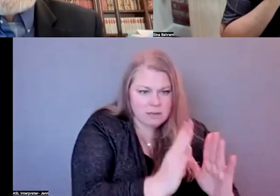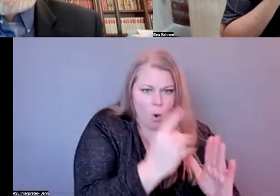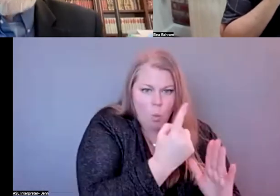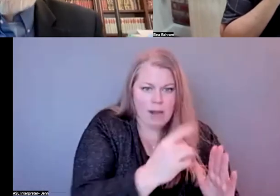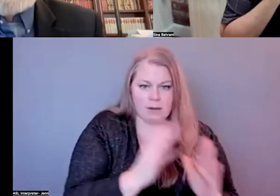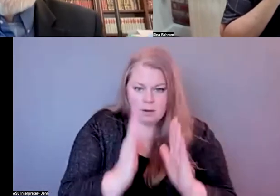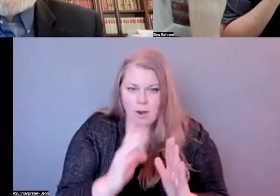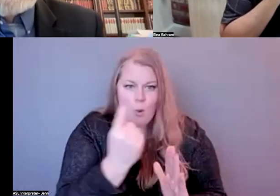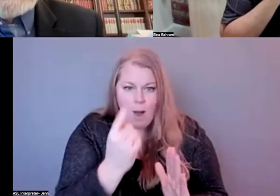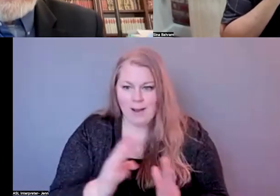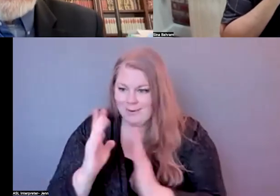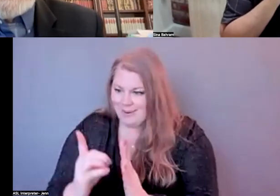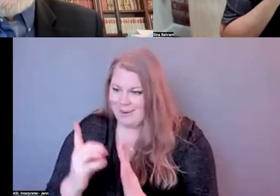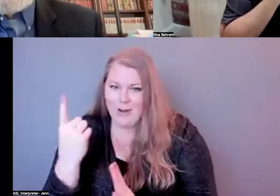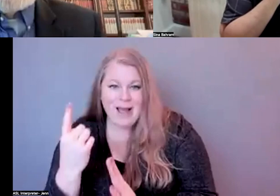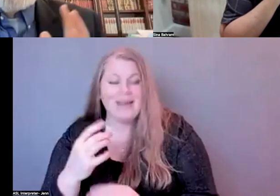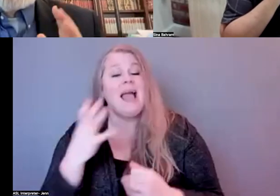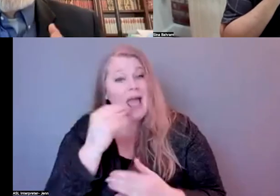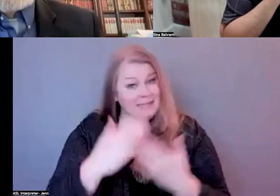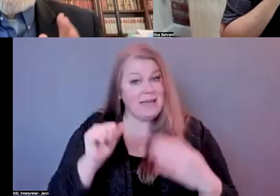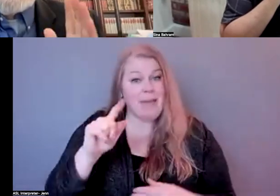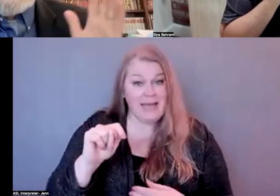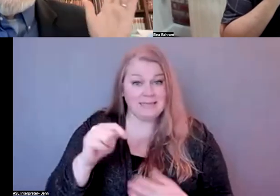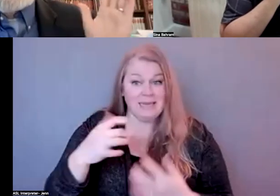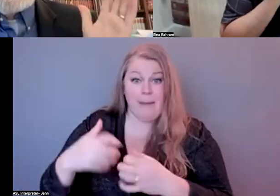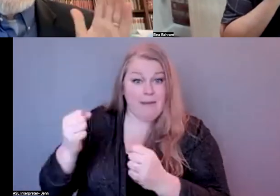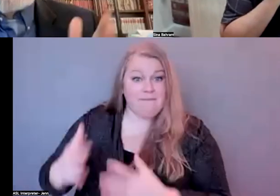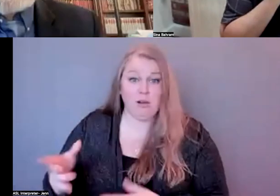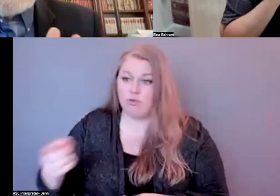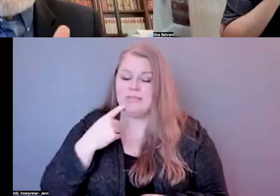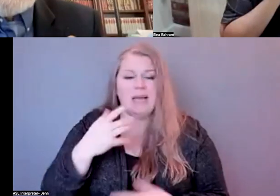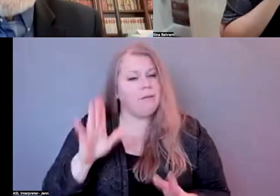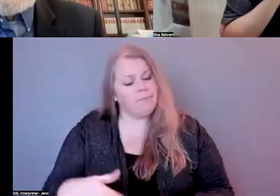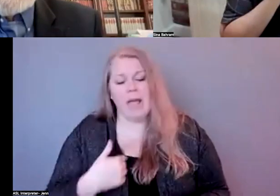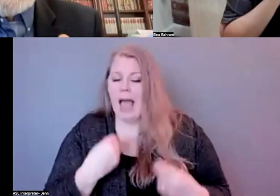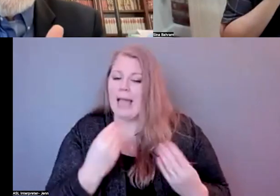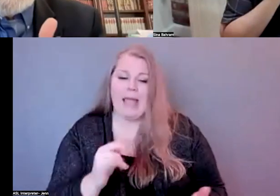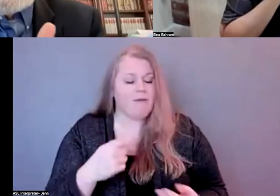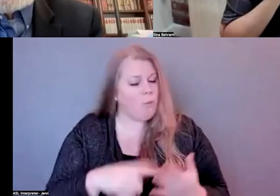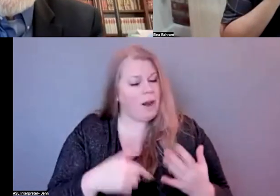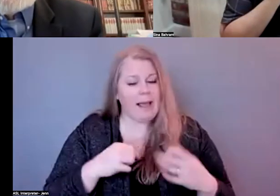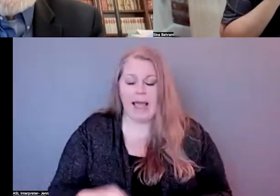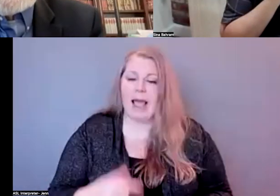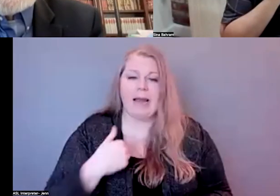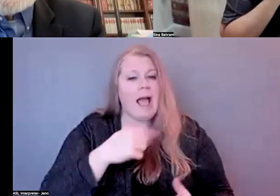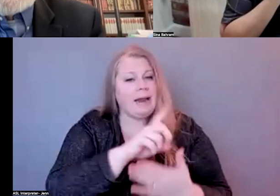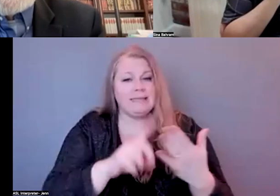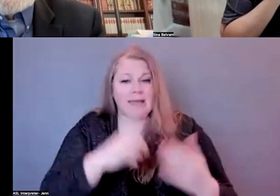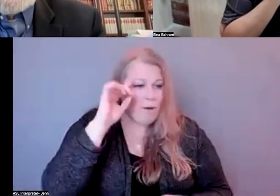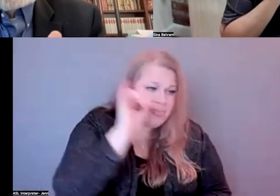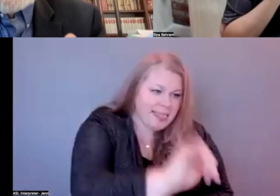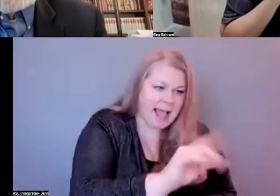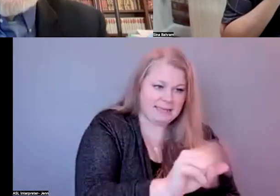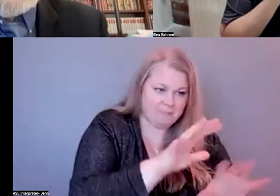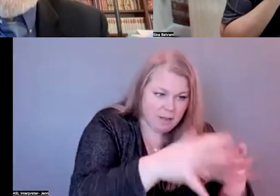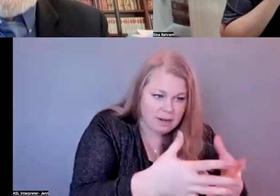some AT manufacturers even say, look, I gave it the office. They basically say, I designed for this disability.